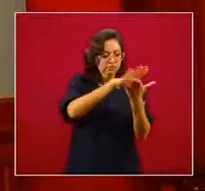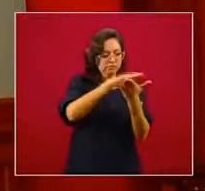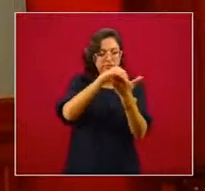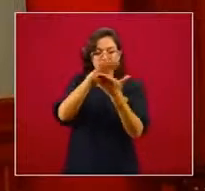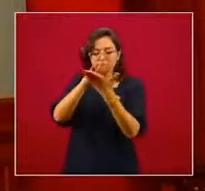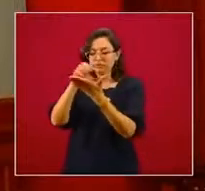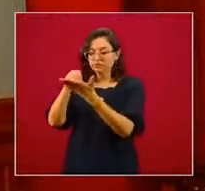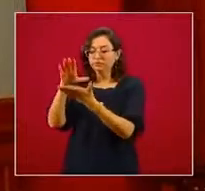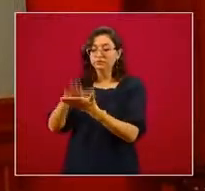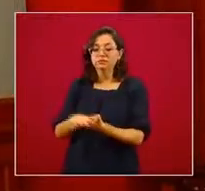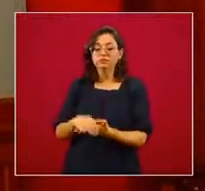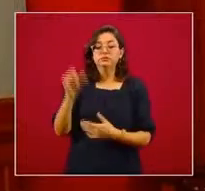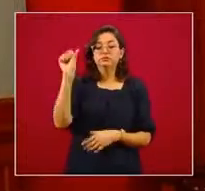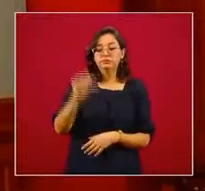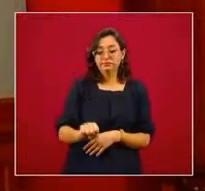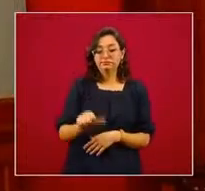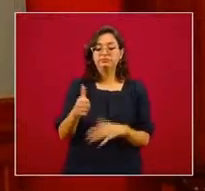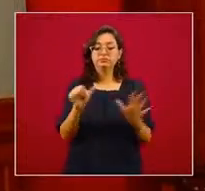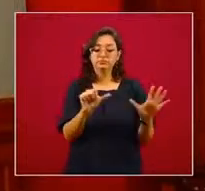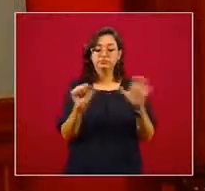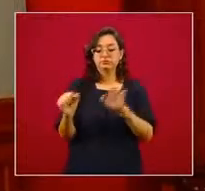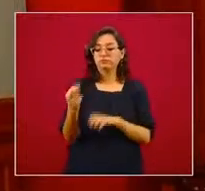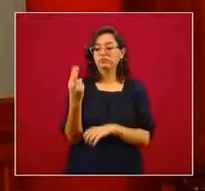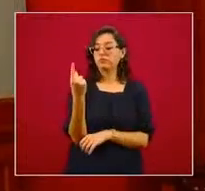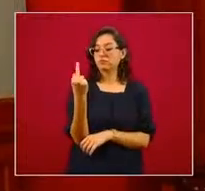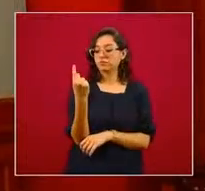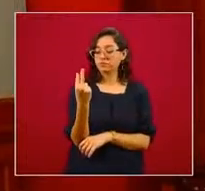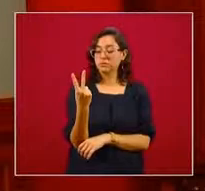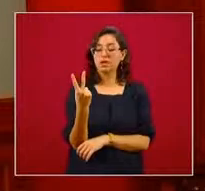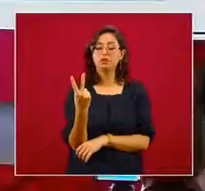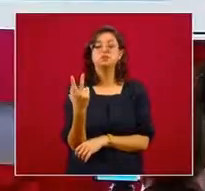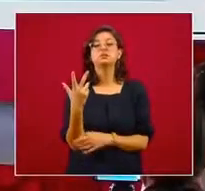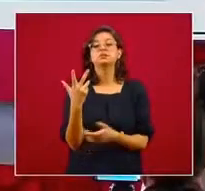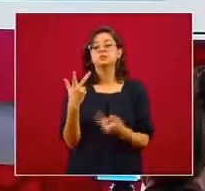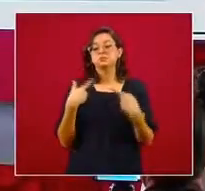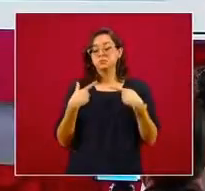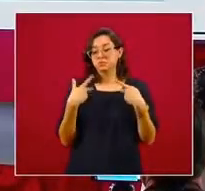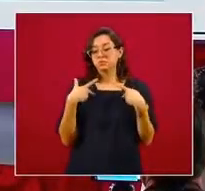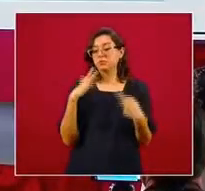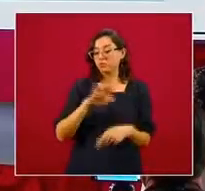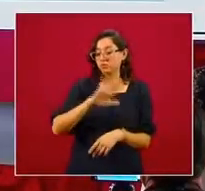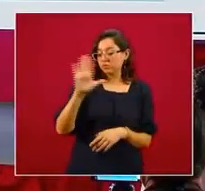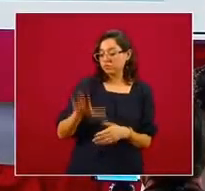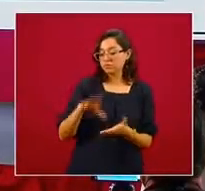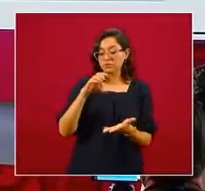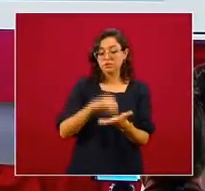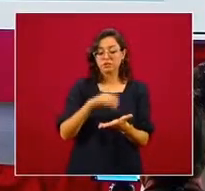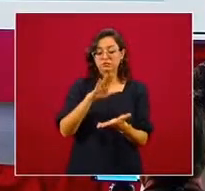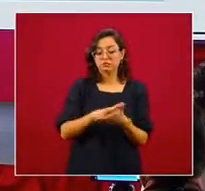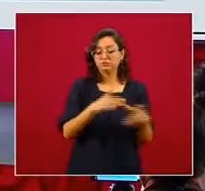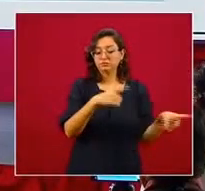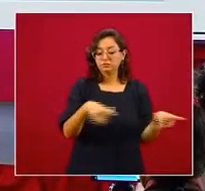mortality and lethality rates, the deaths that